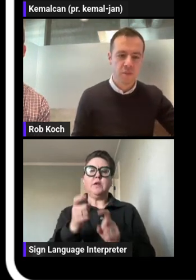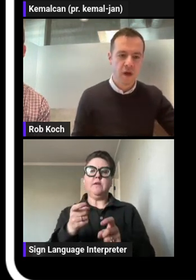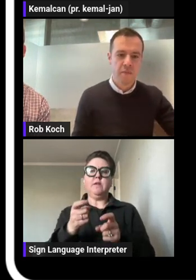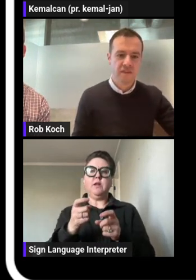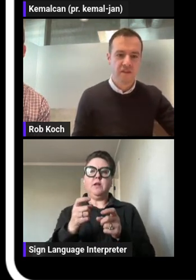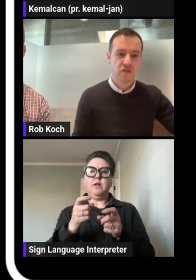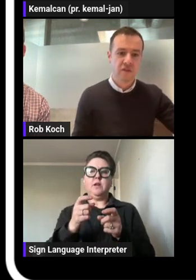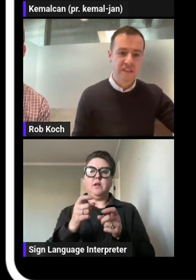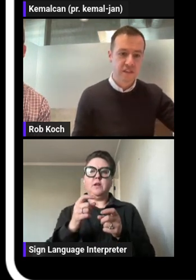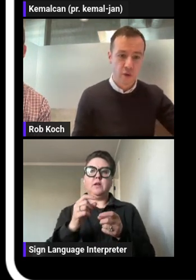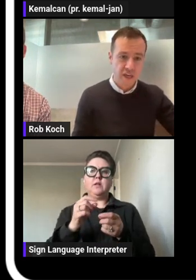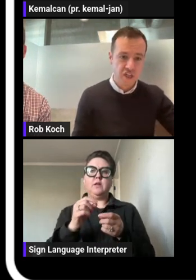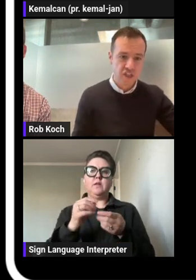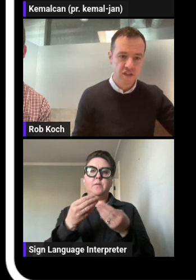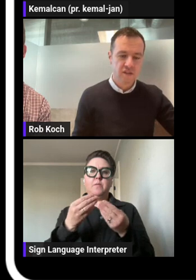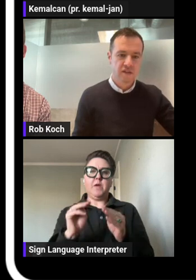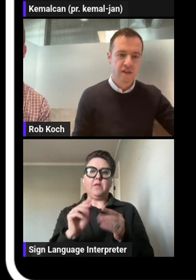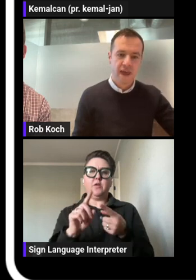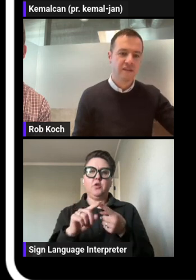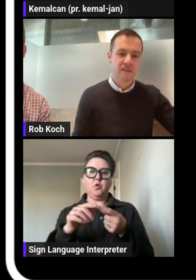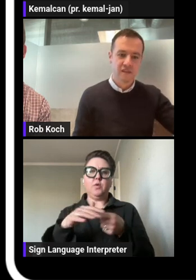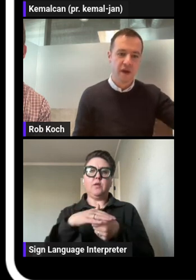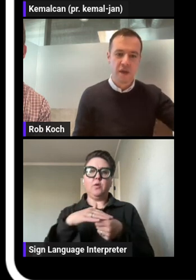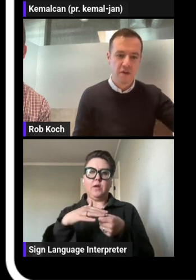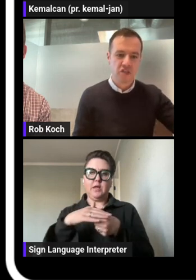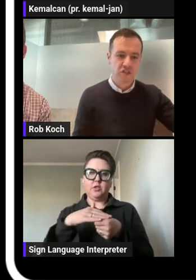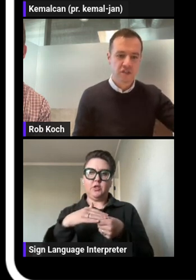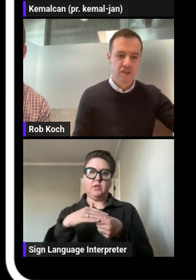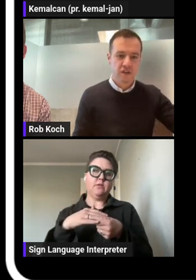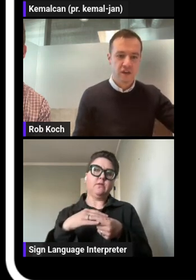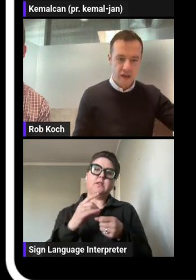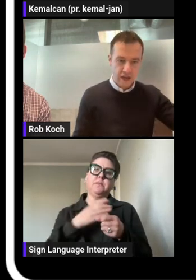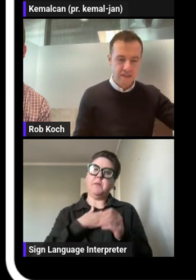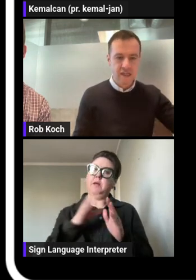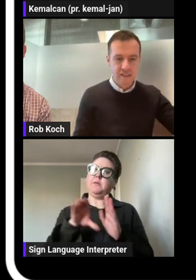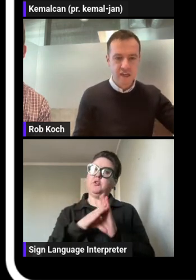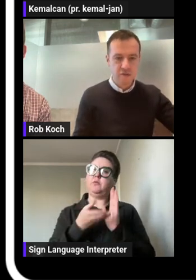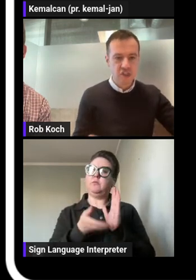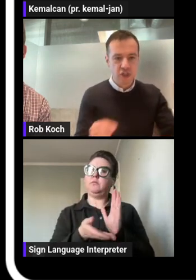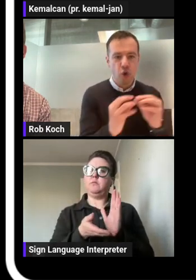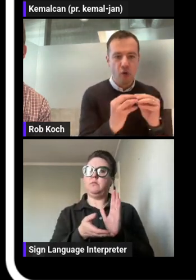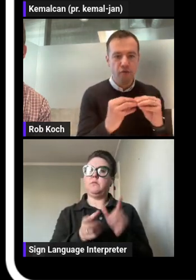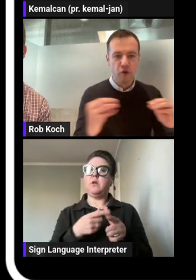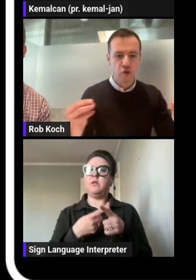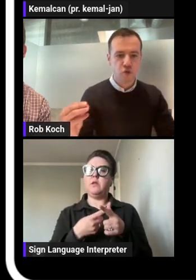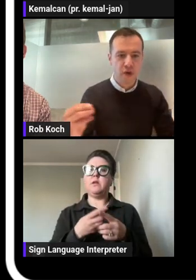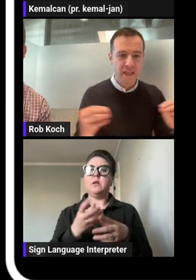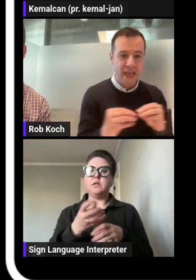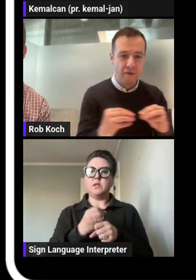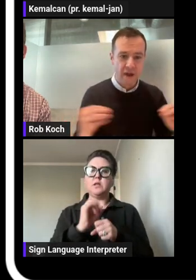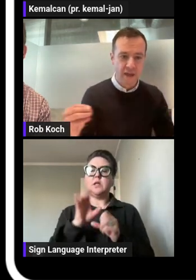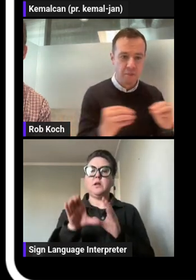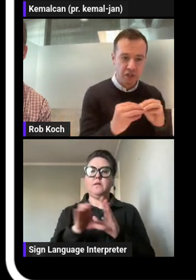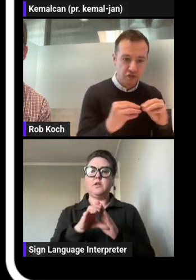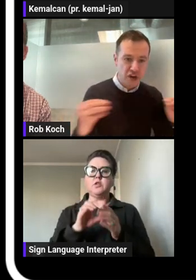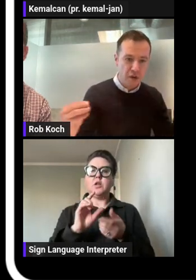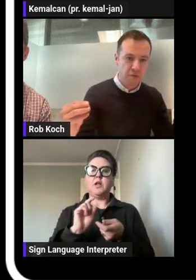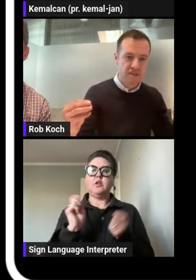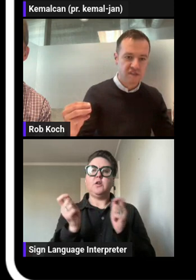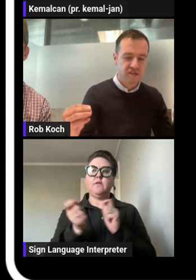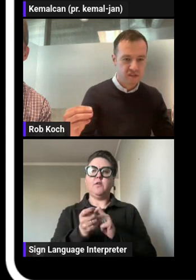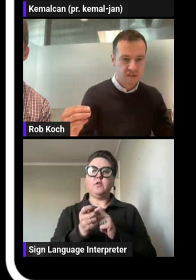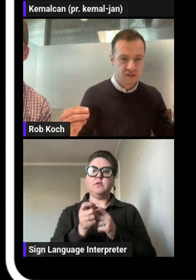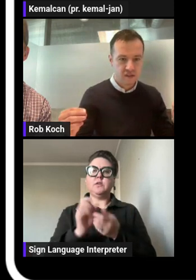give this method to its location. Hey, this is my image, and it takes that image and converts to an array, bunch